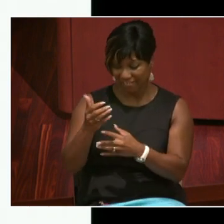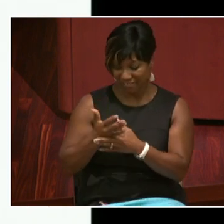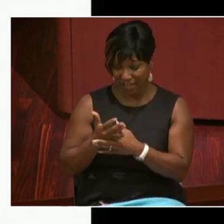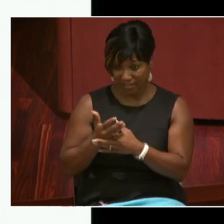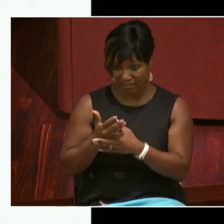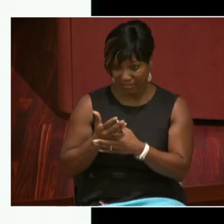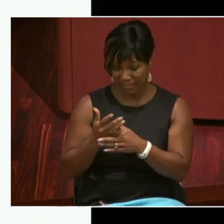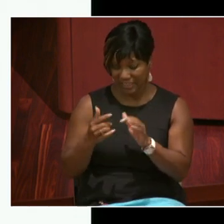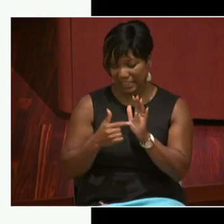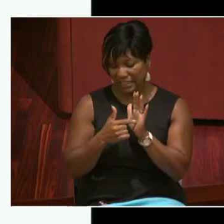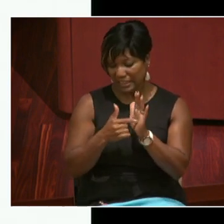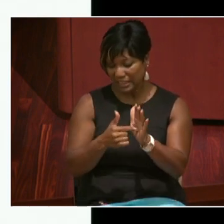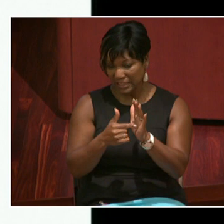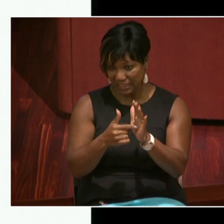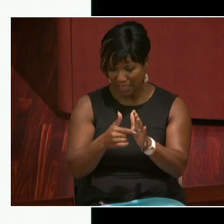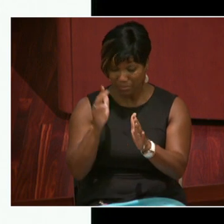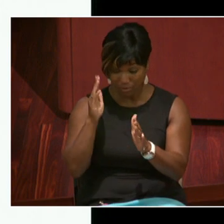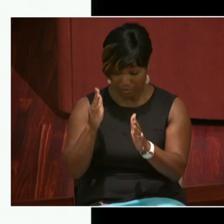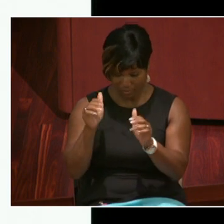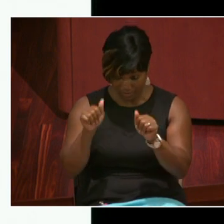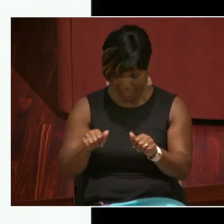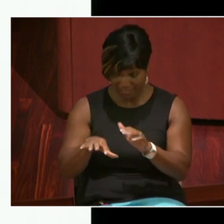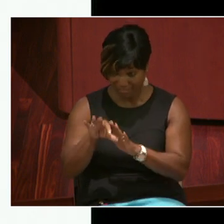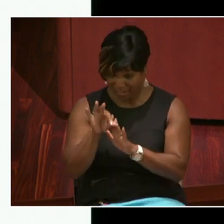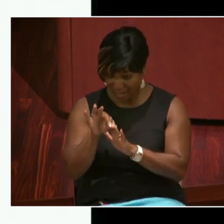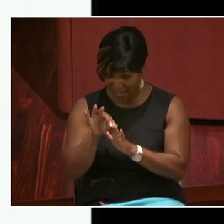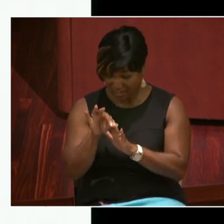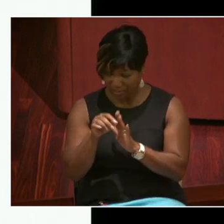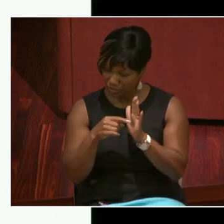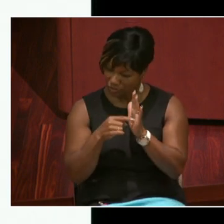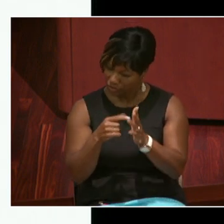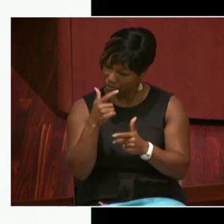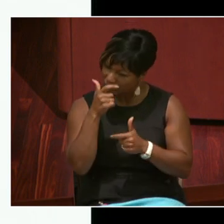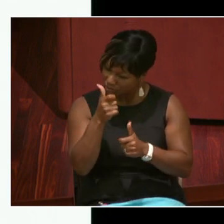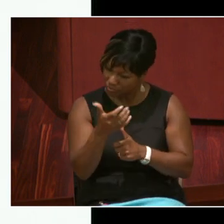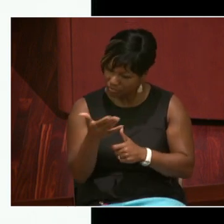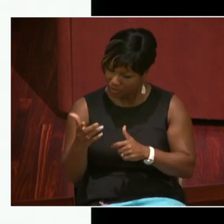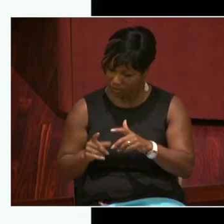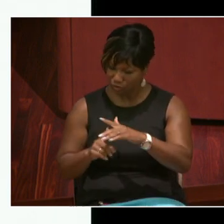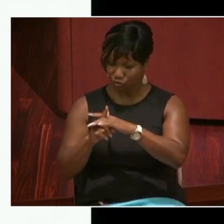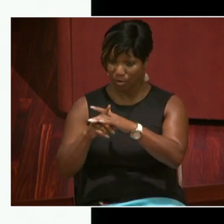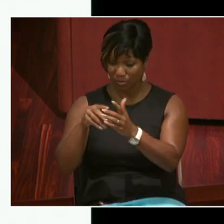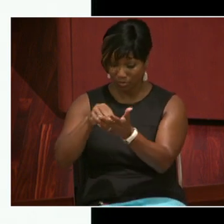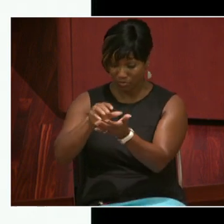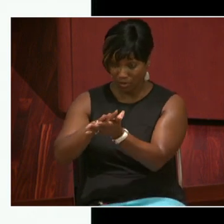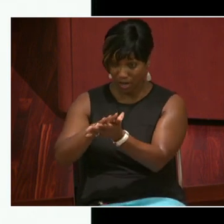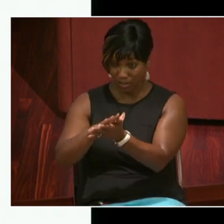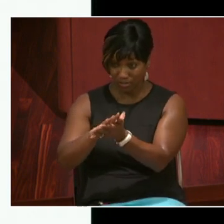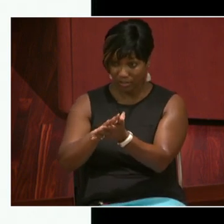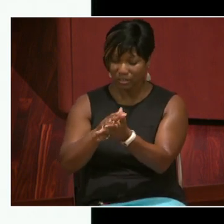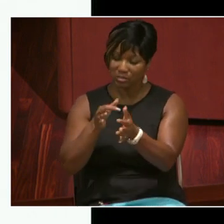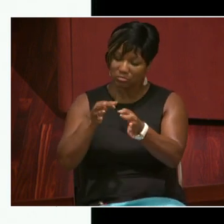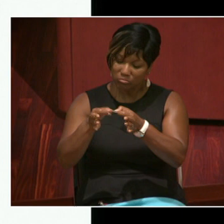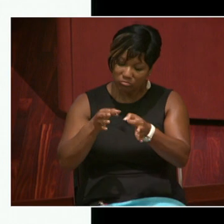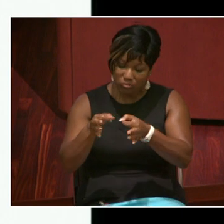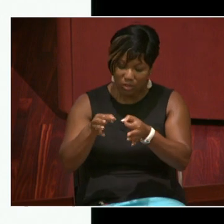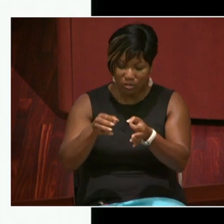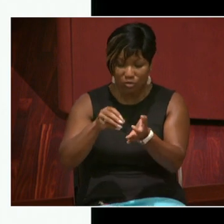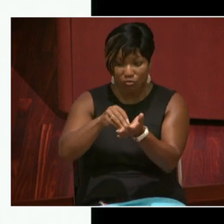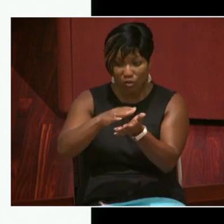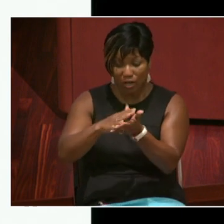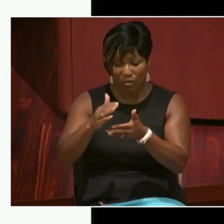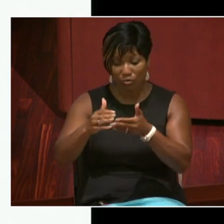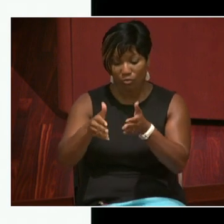of basic content that you can find, show you some of the interesting items that can show up within the records, and then walk you through the record request process.